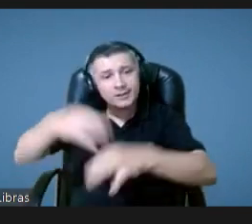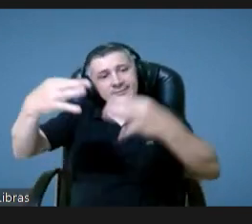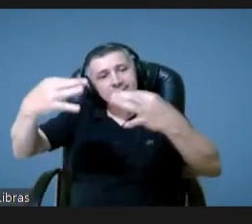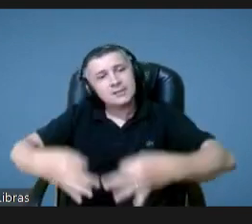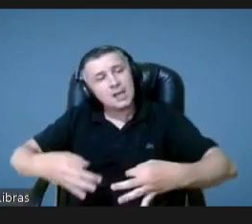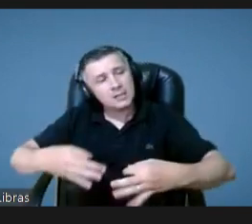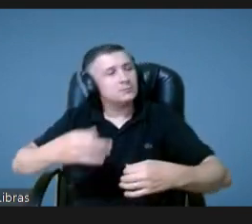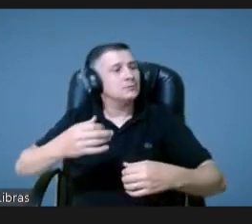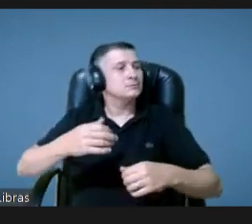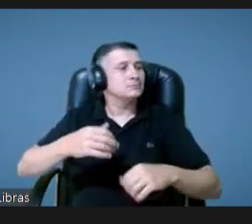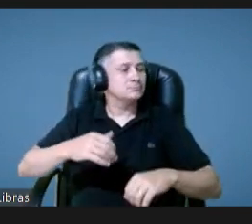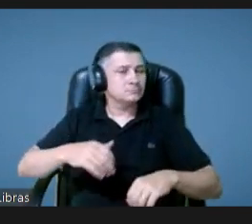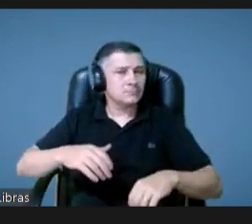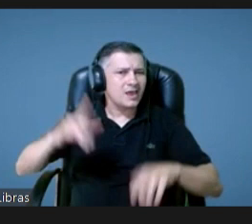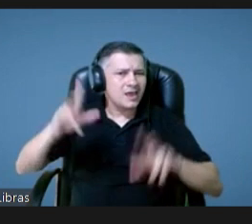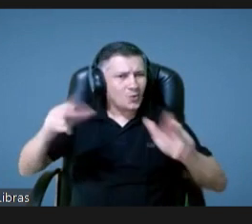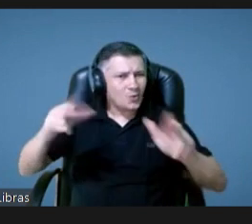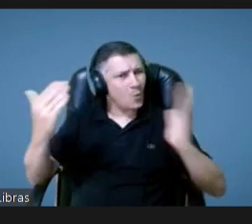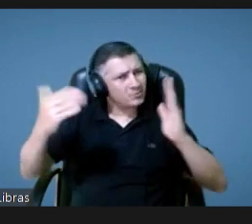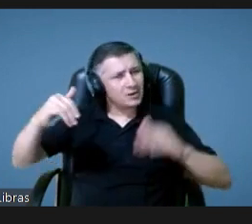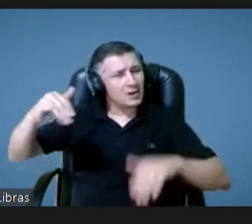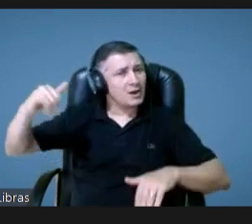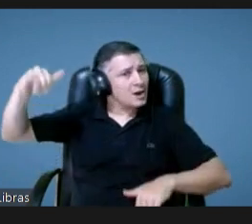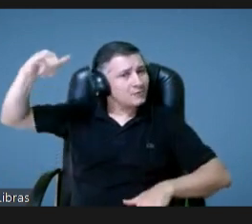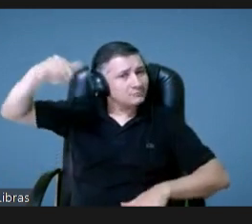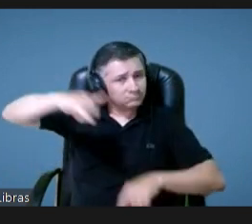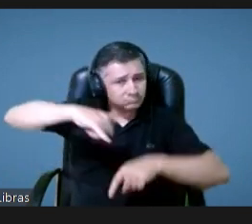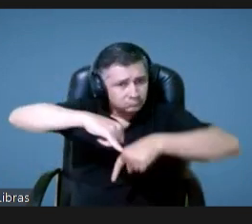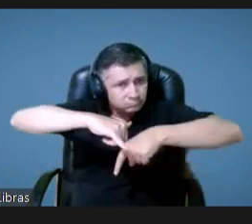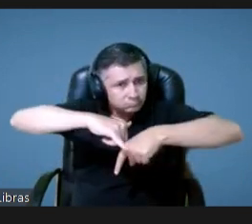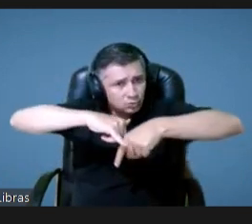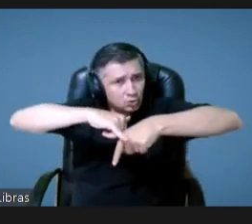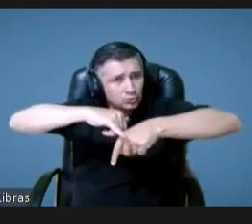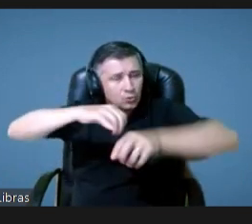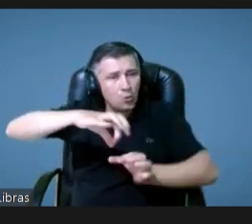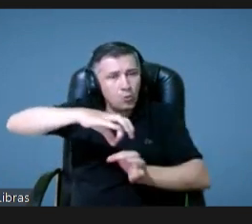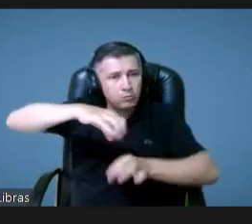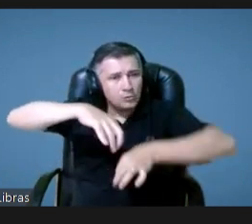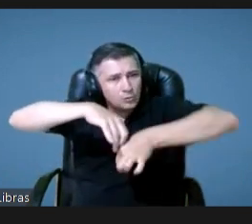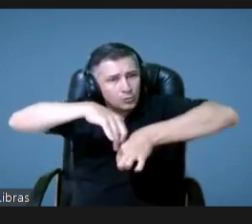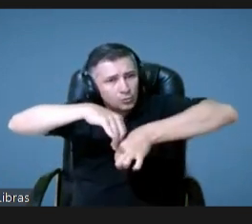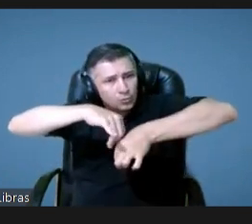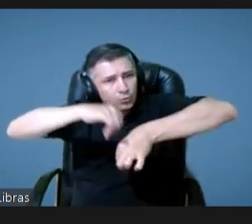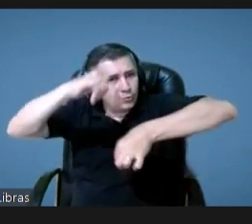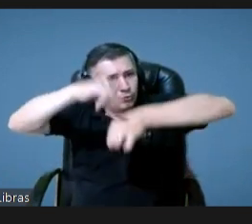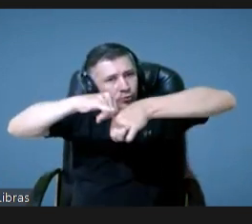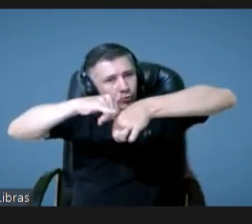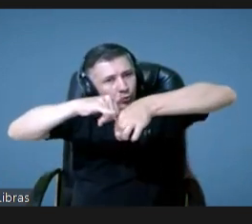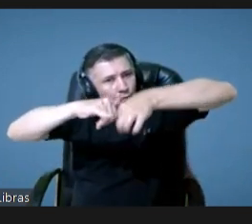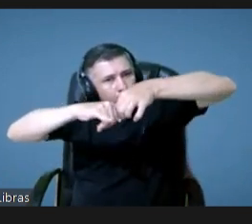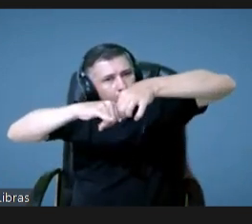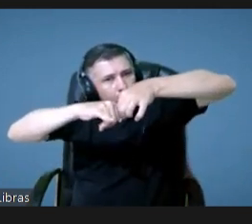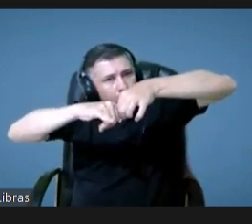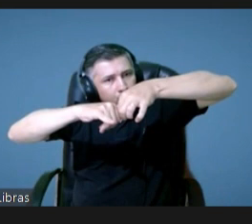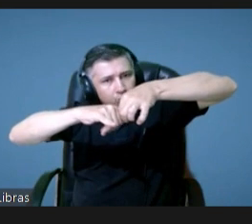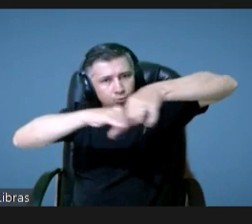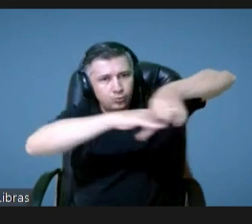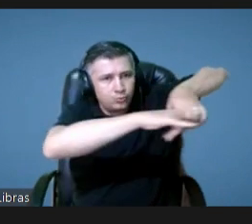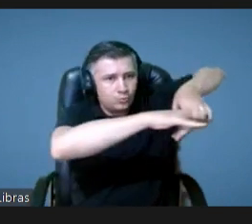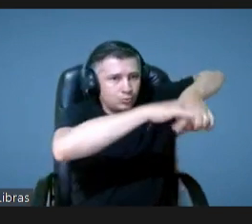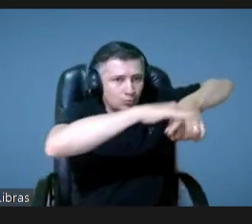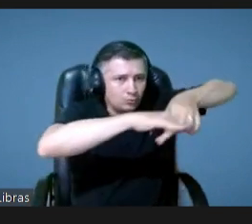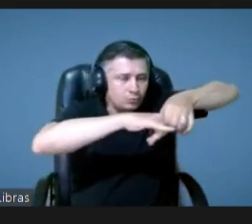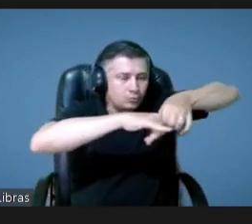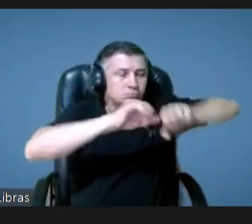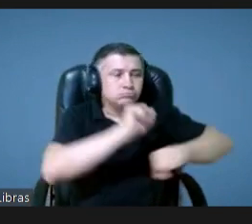and wait for the right time to take off, so to speak, and we are able to wait